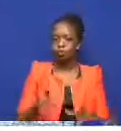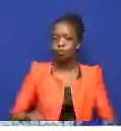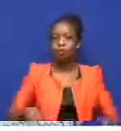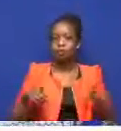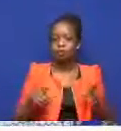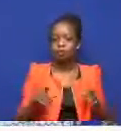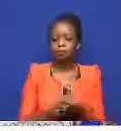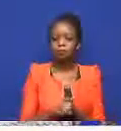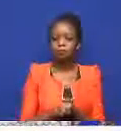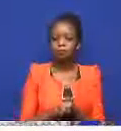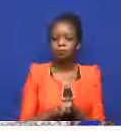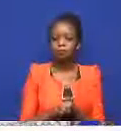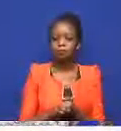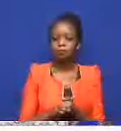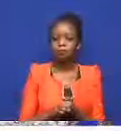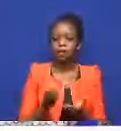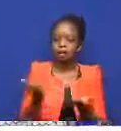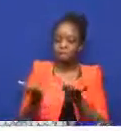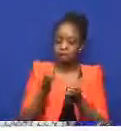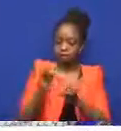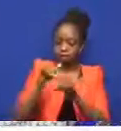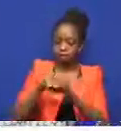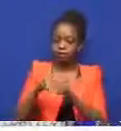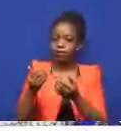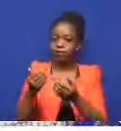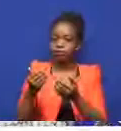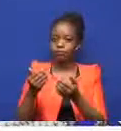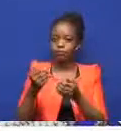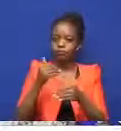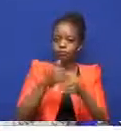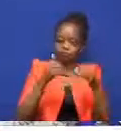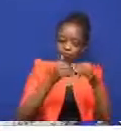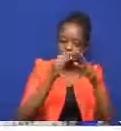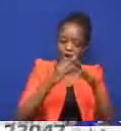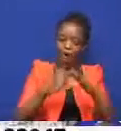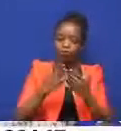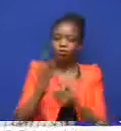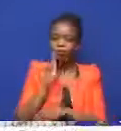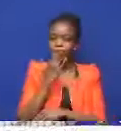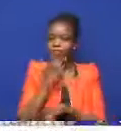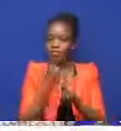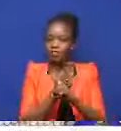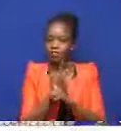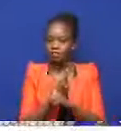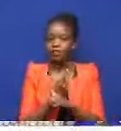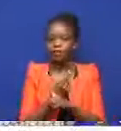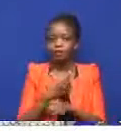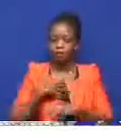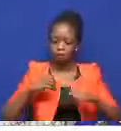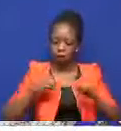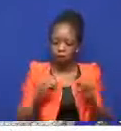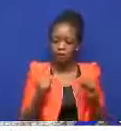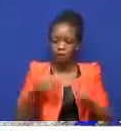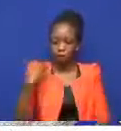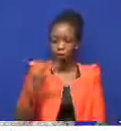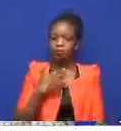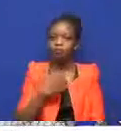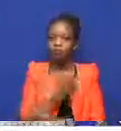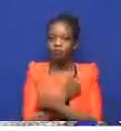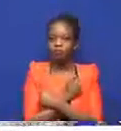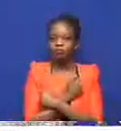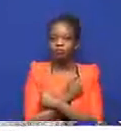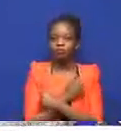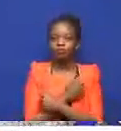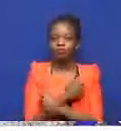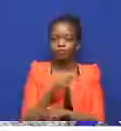on interior design, construction and stuff. So me being always excited about things, I was like, yeah, you know,